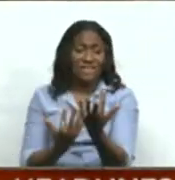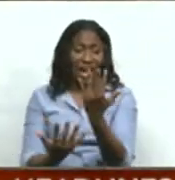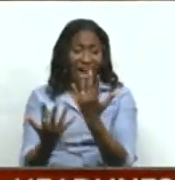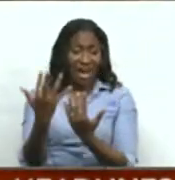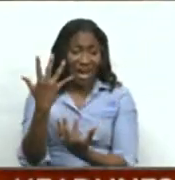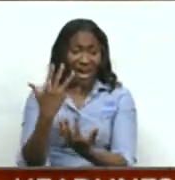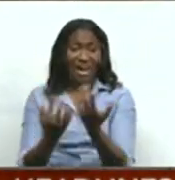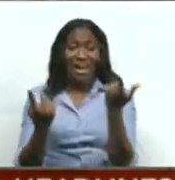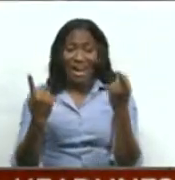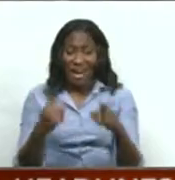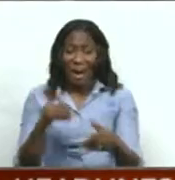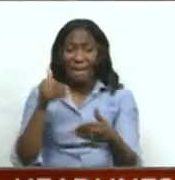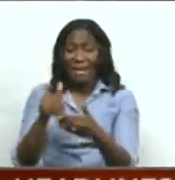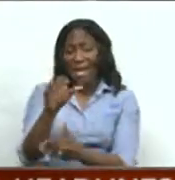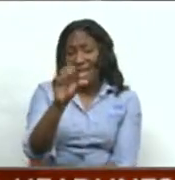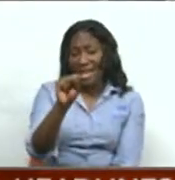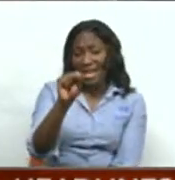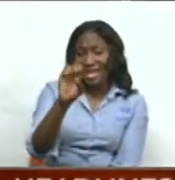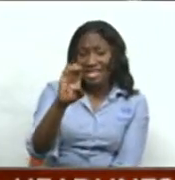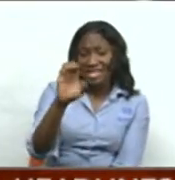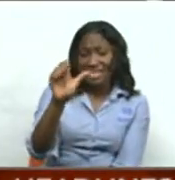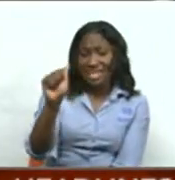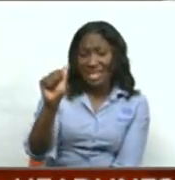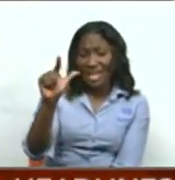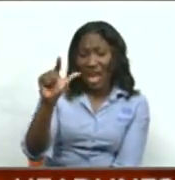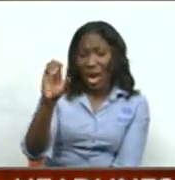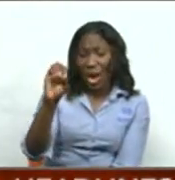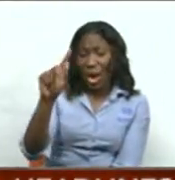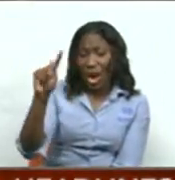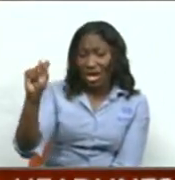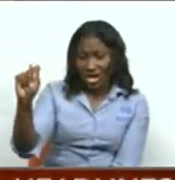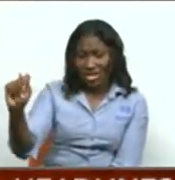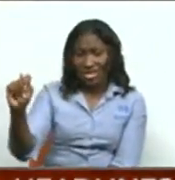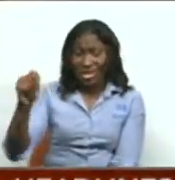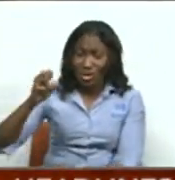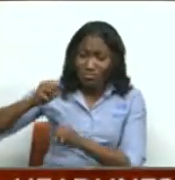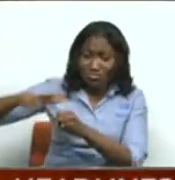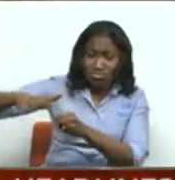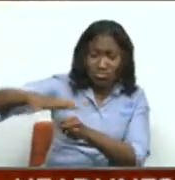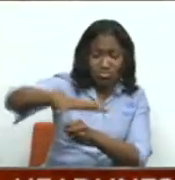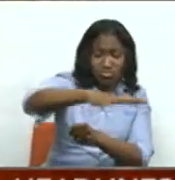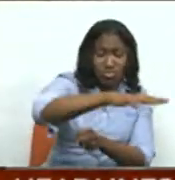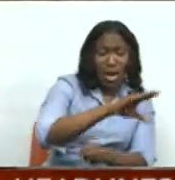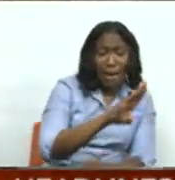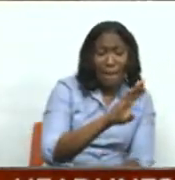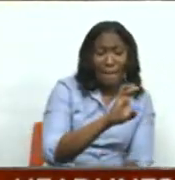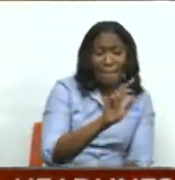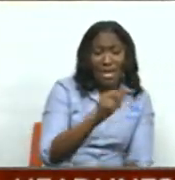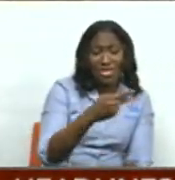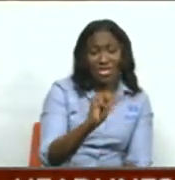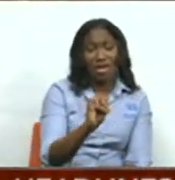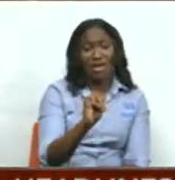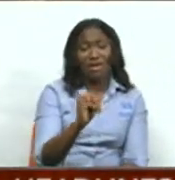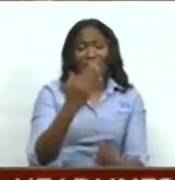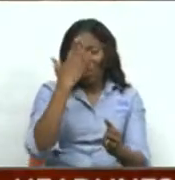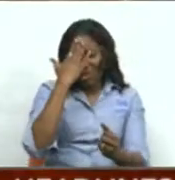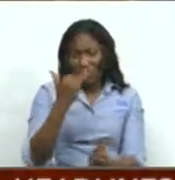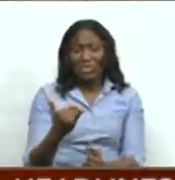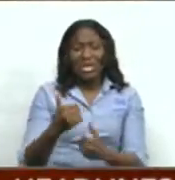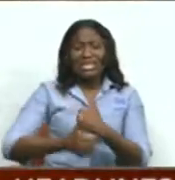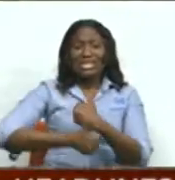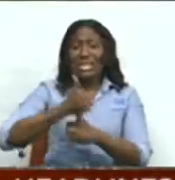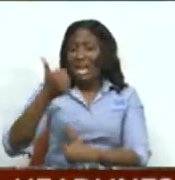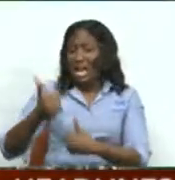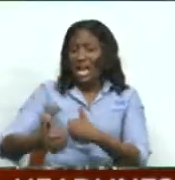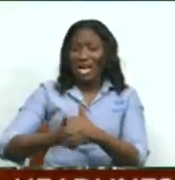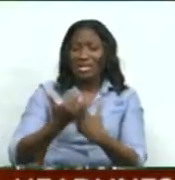towards that air quality monitoring station in Beetham, and that would have triggered that hazardous alert to be issued from that